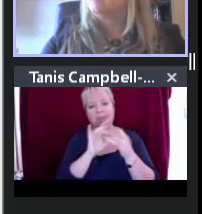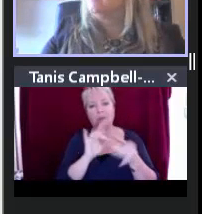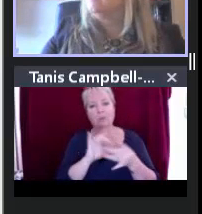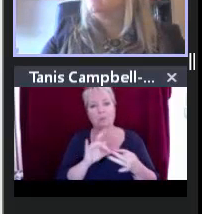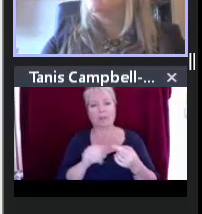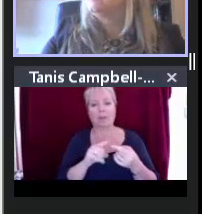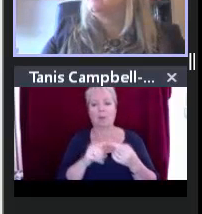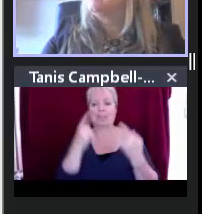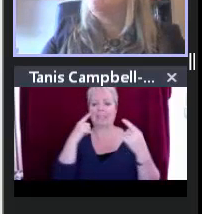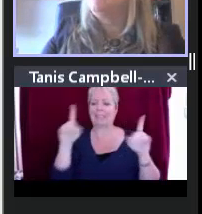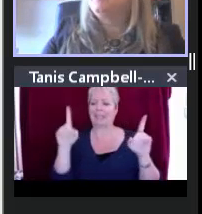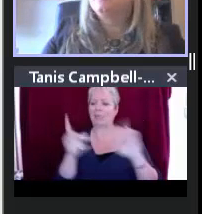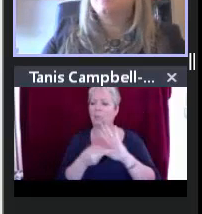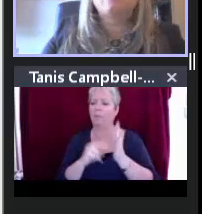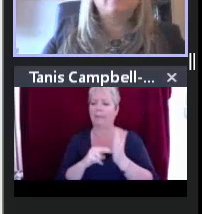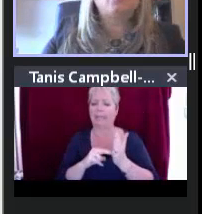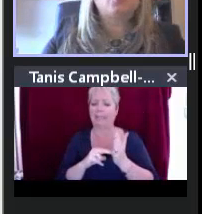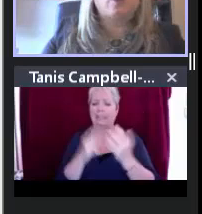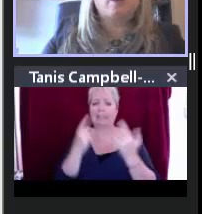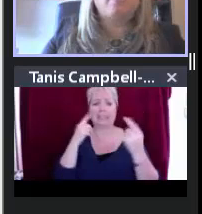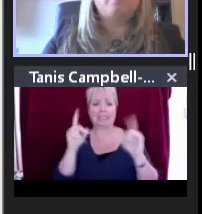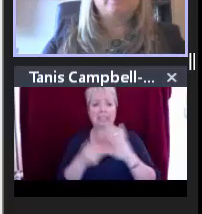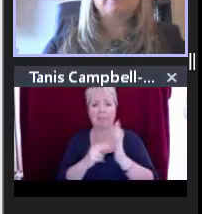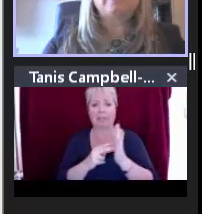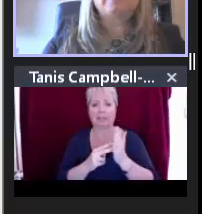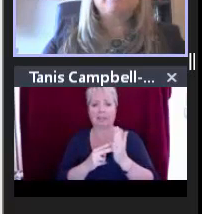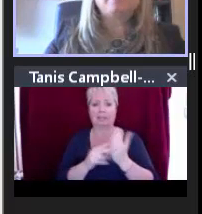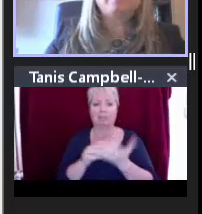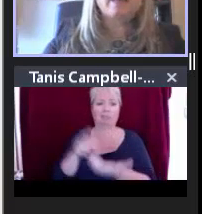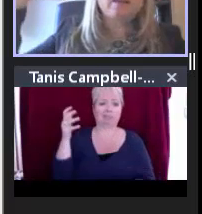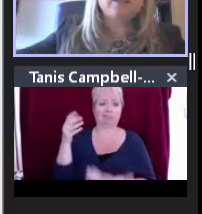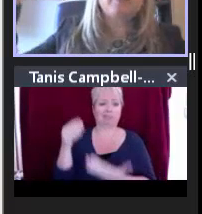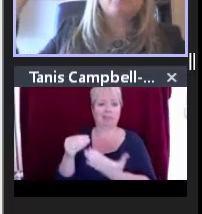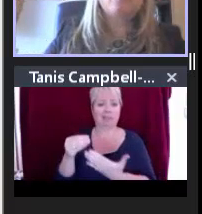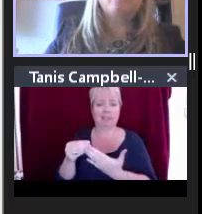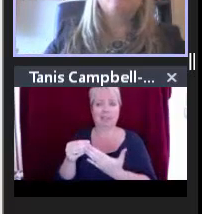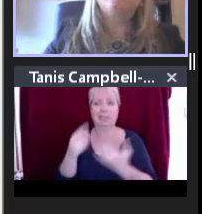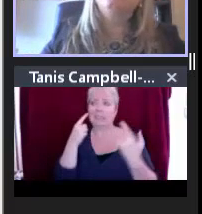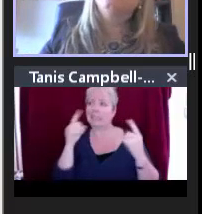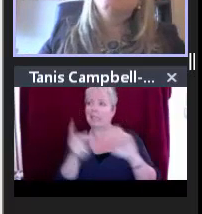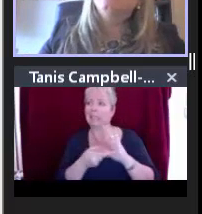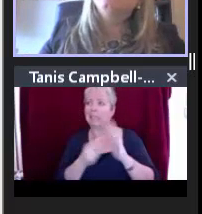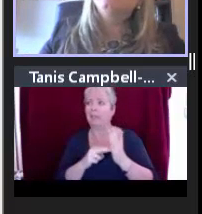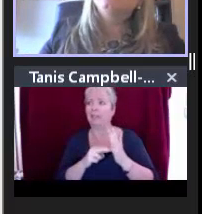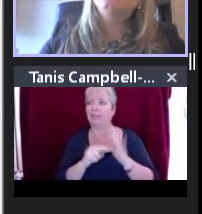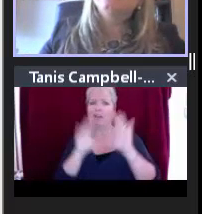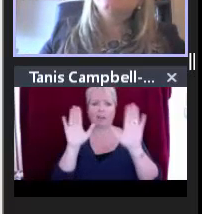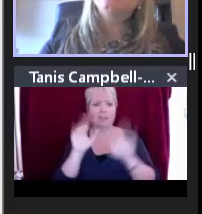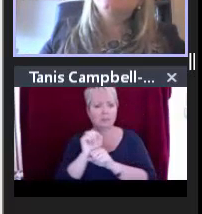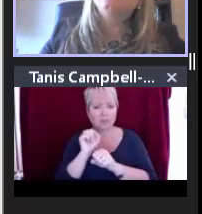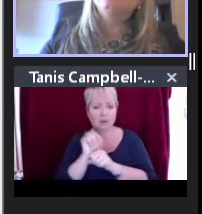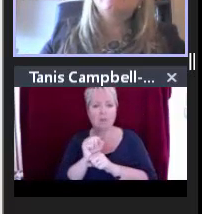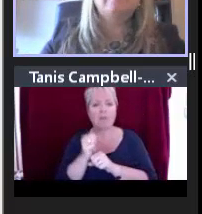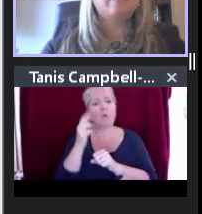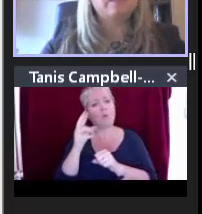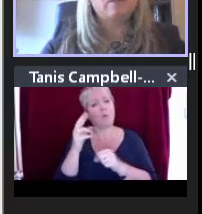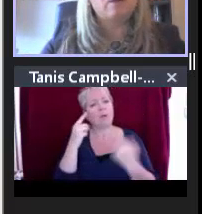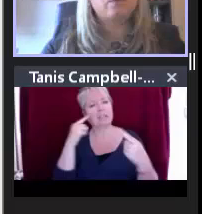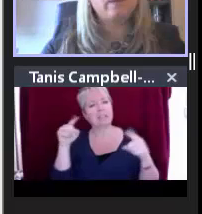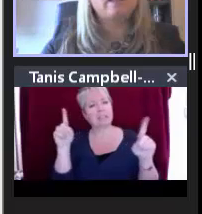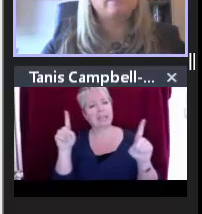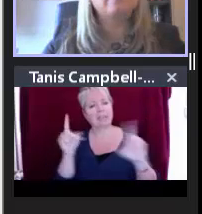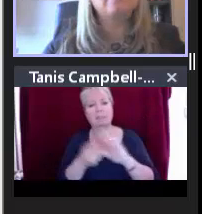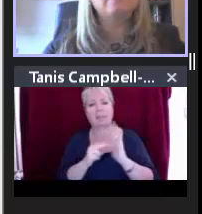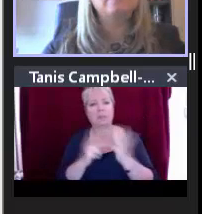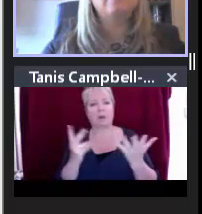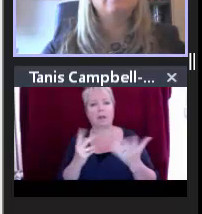money? Does it mean a great job? Does it mean that ultimate goal? Or is success a series of steps along